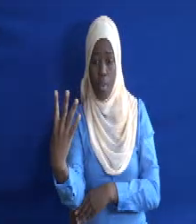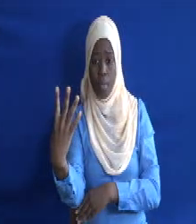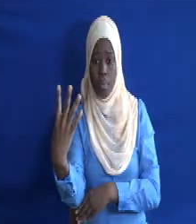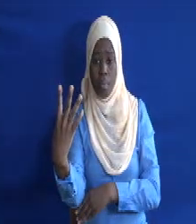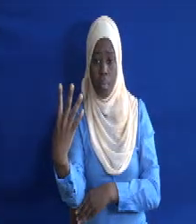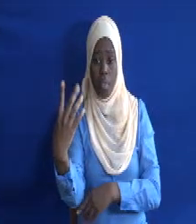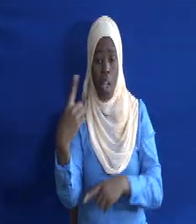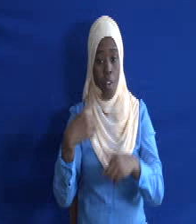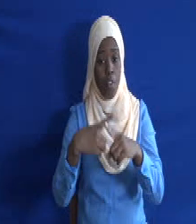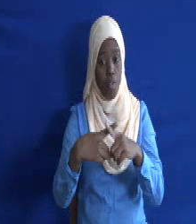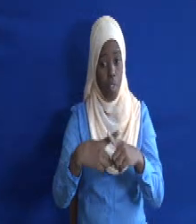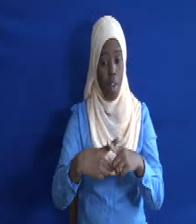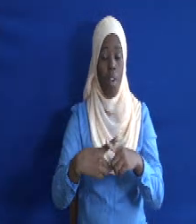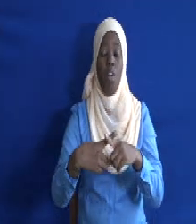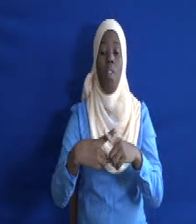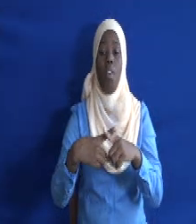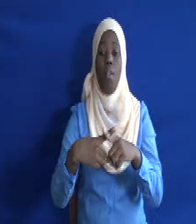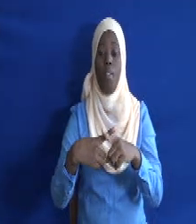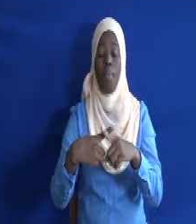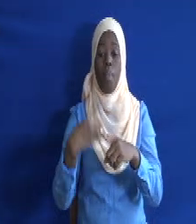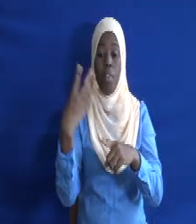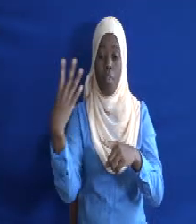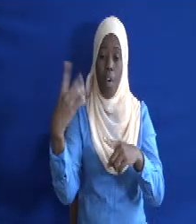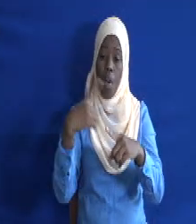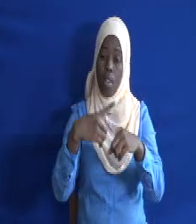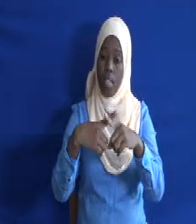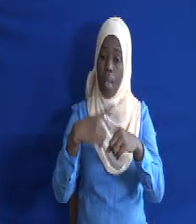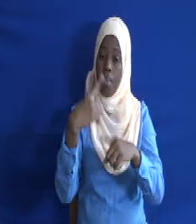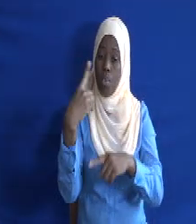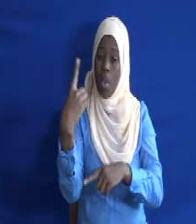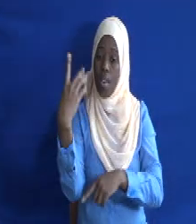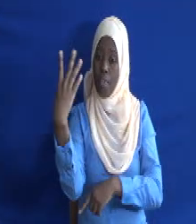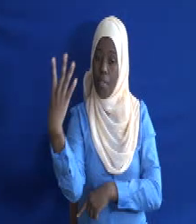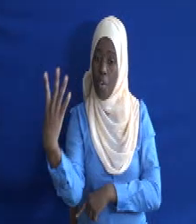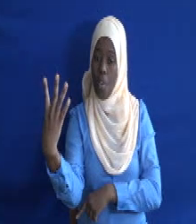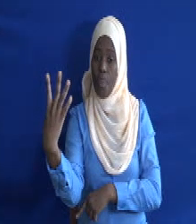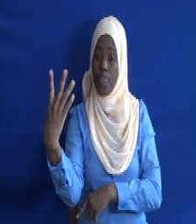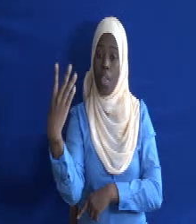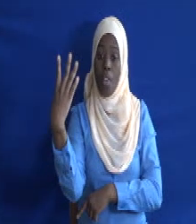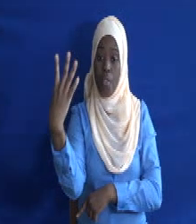with 4. Very good. Then 8.